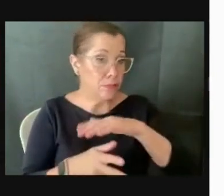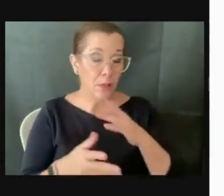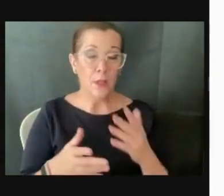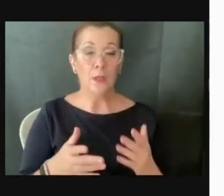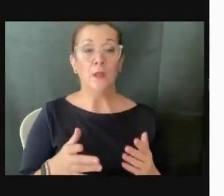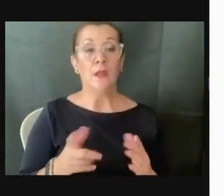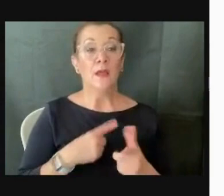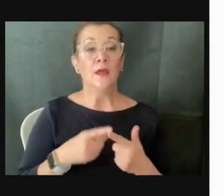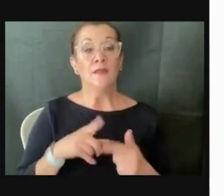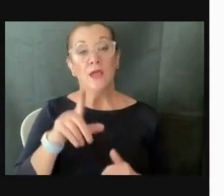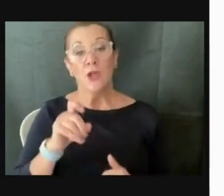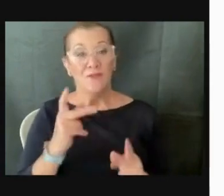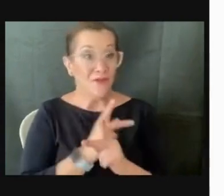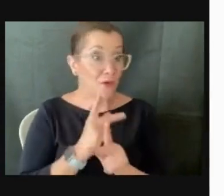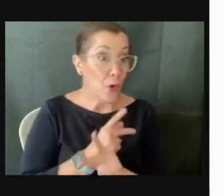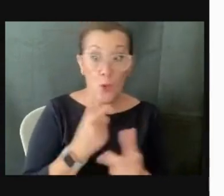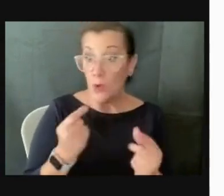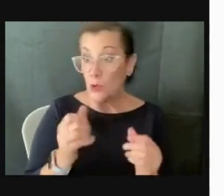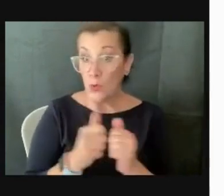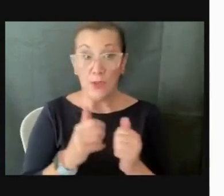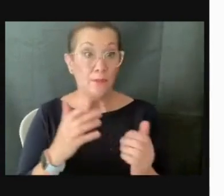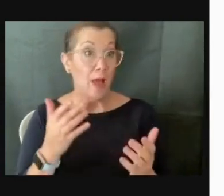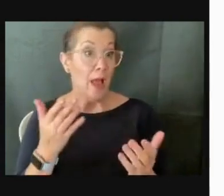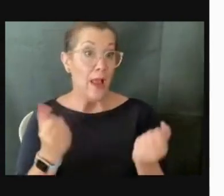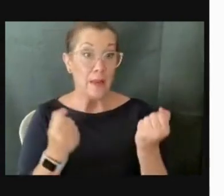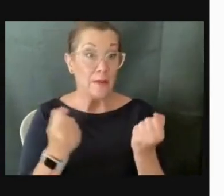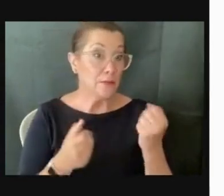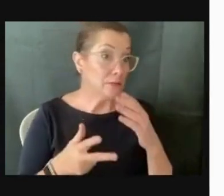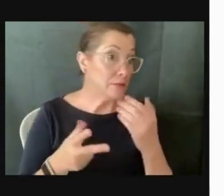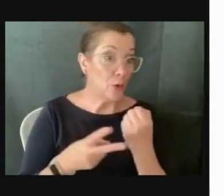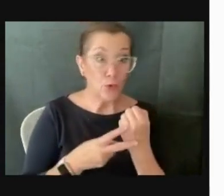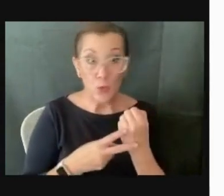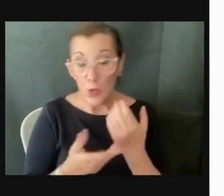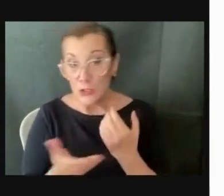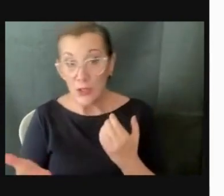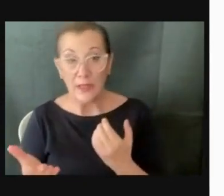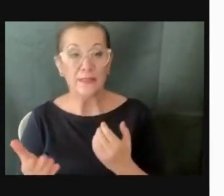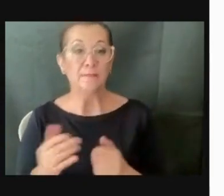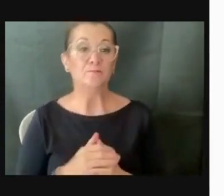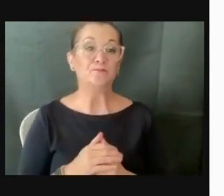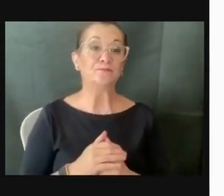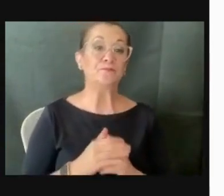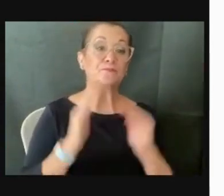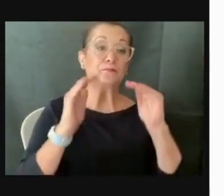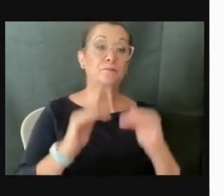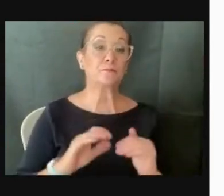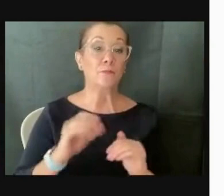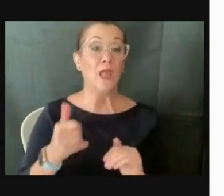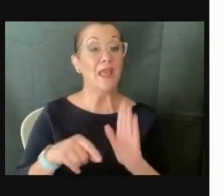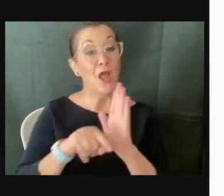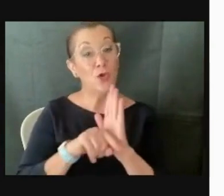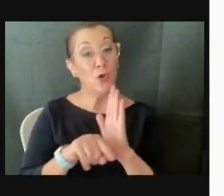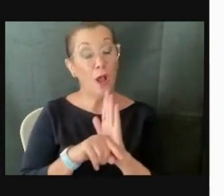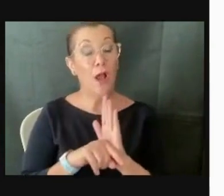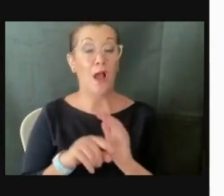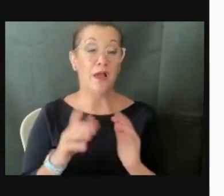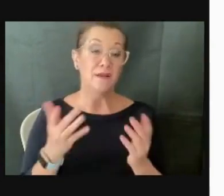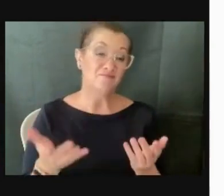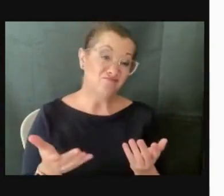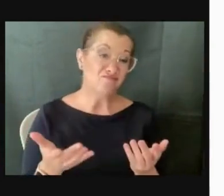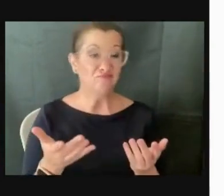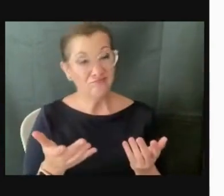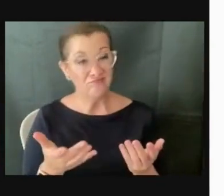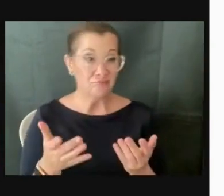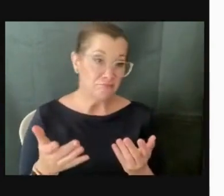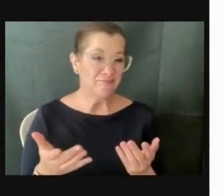then you got to figure out what you're going to do about your storage or your parking situation. And another con, which kind of is and kind of